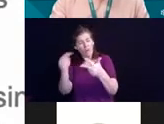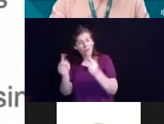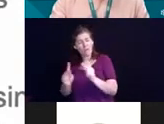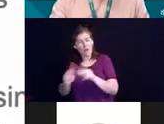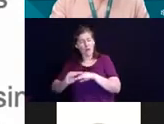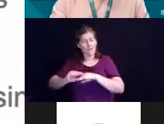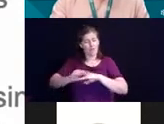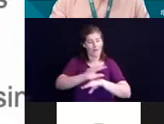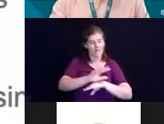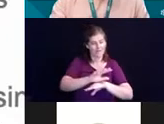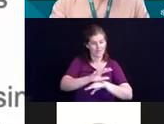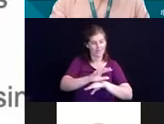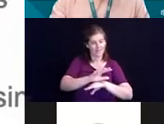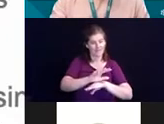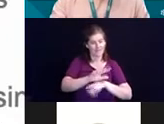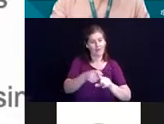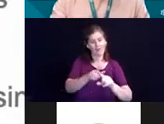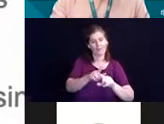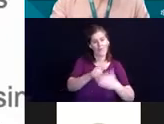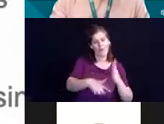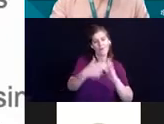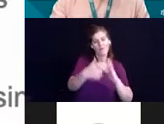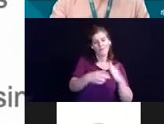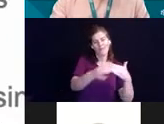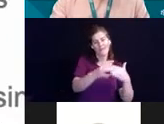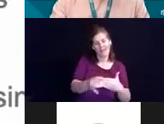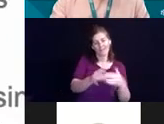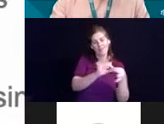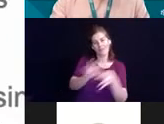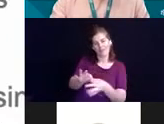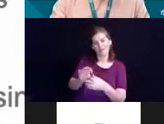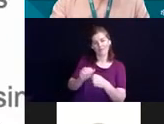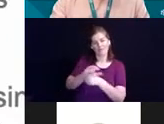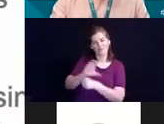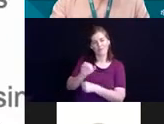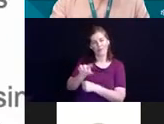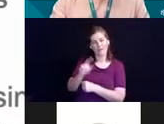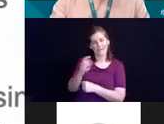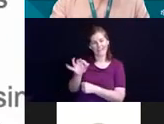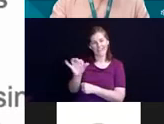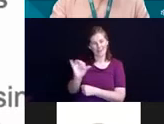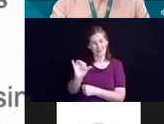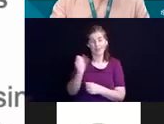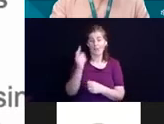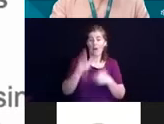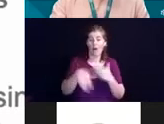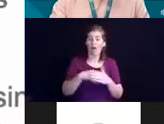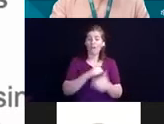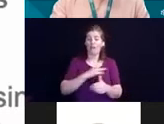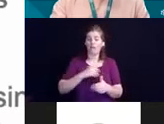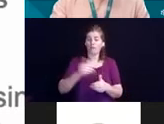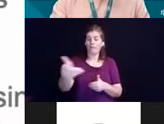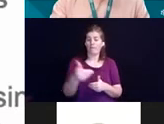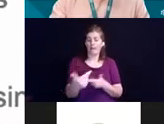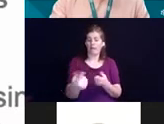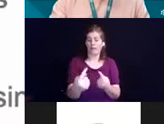by the regulations and the guidance around COVID-19. So all staff should be invited to attend if they